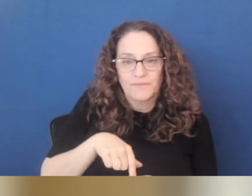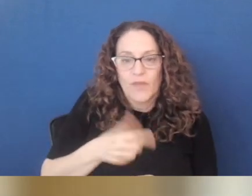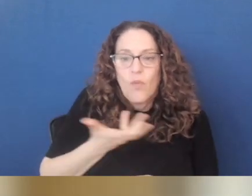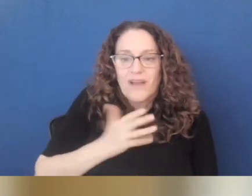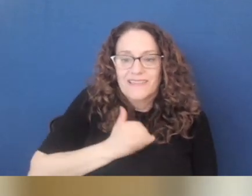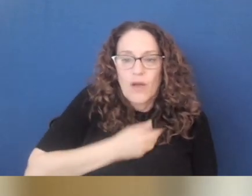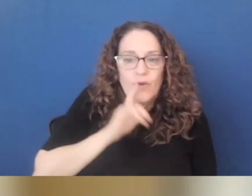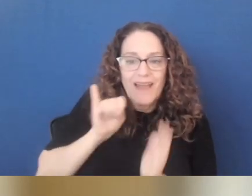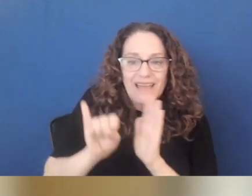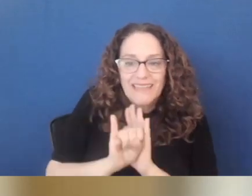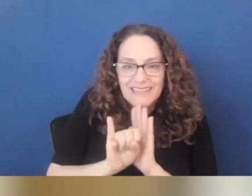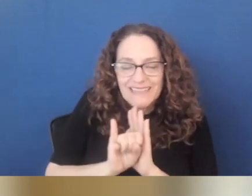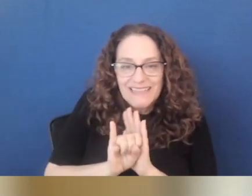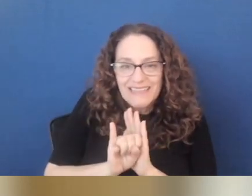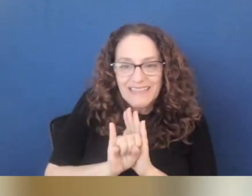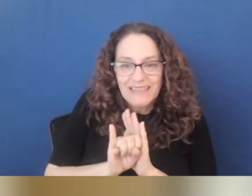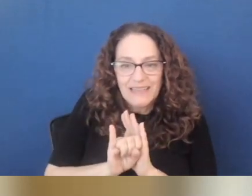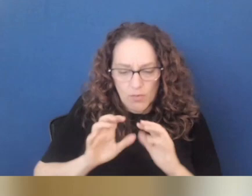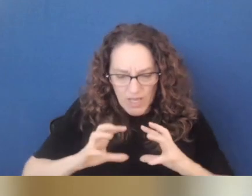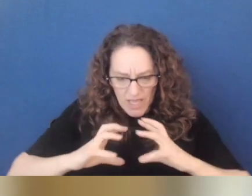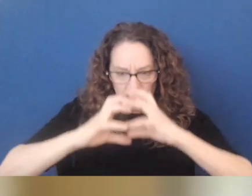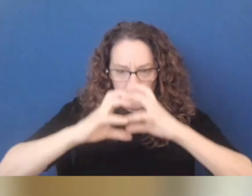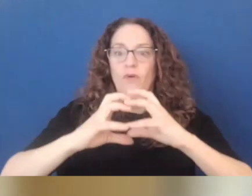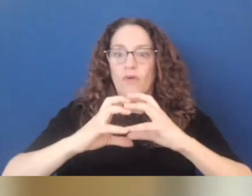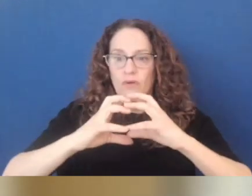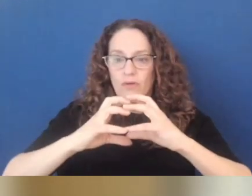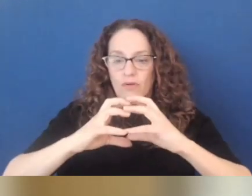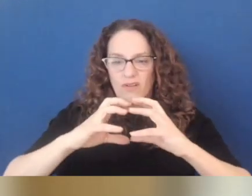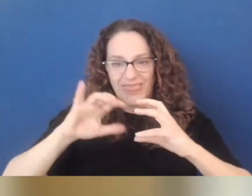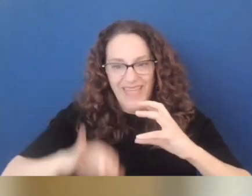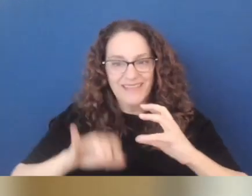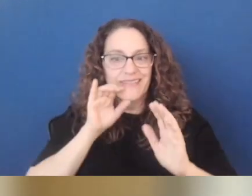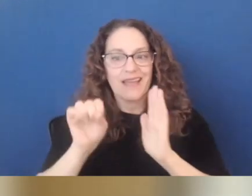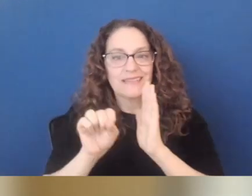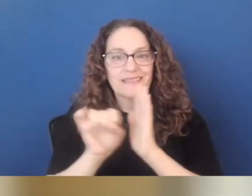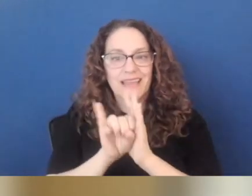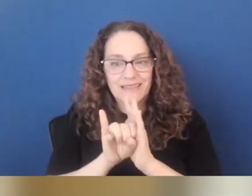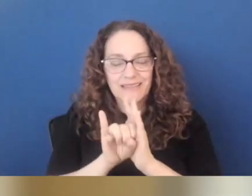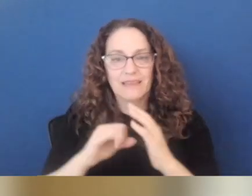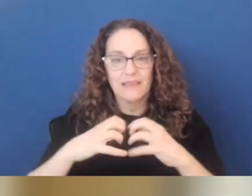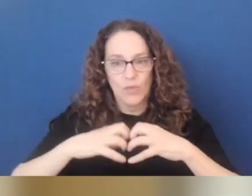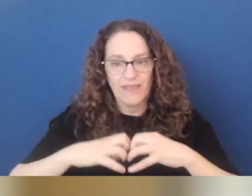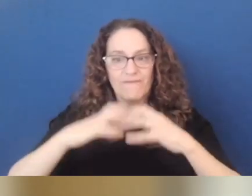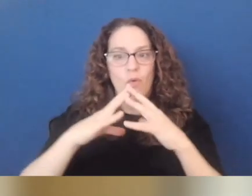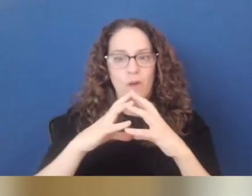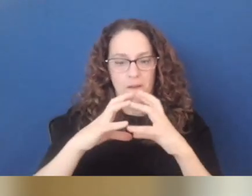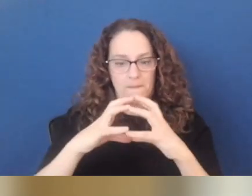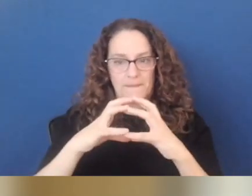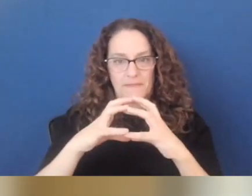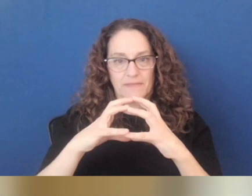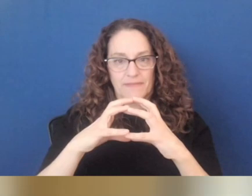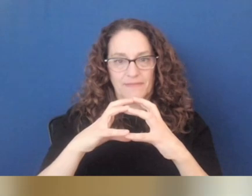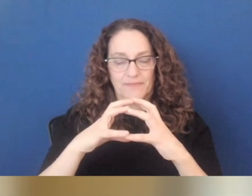how that identity is formed. And understanding it as a concept, we realize we don't need